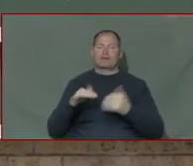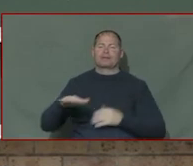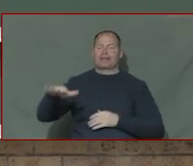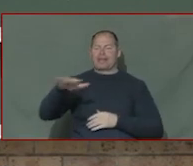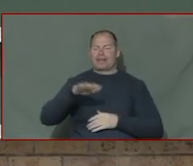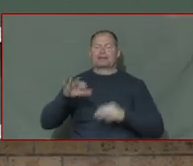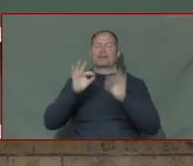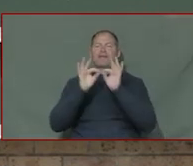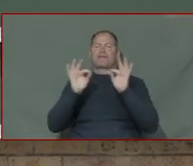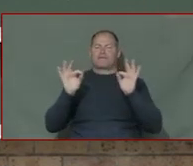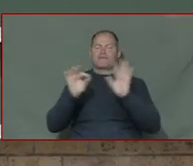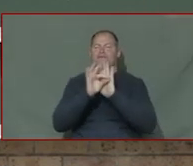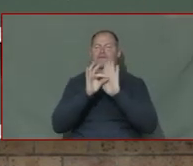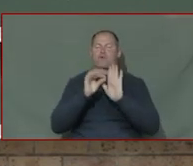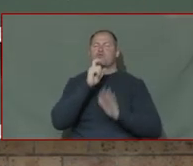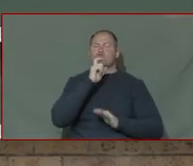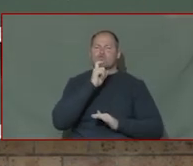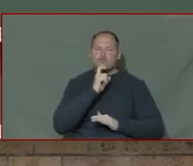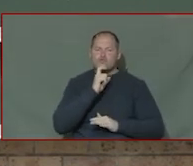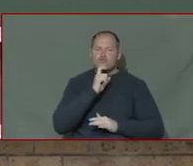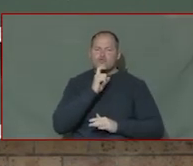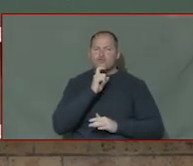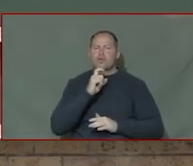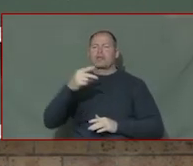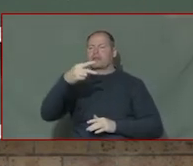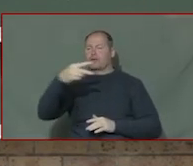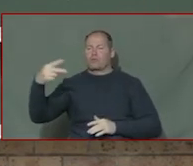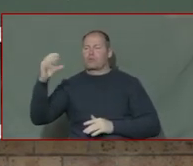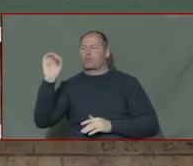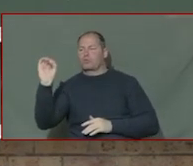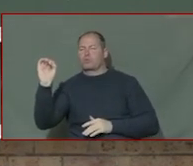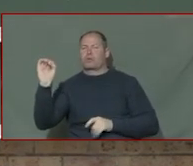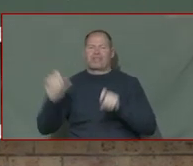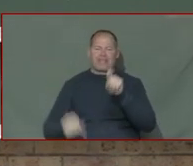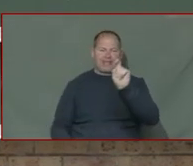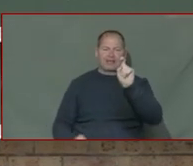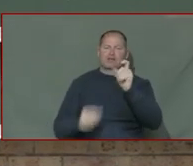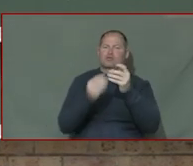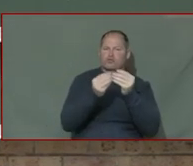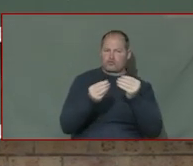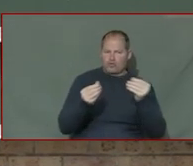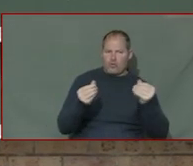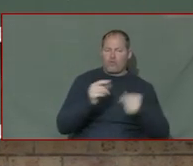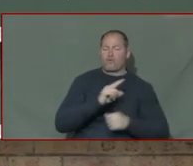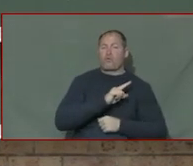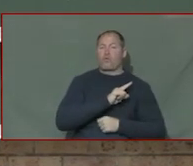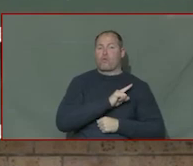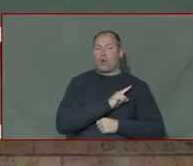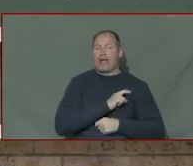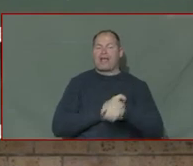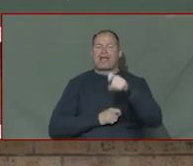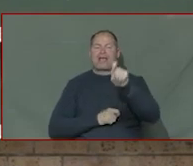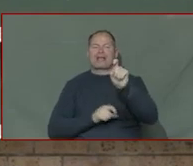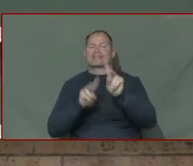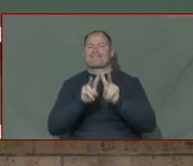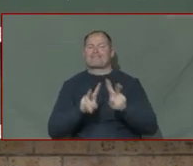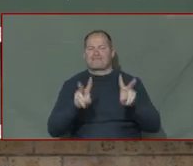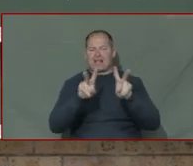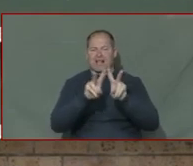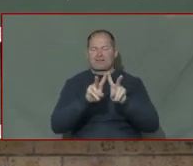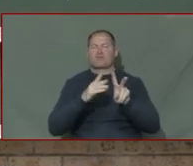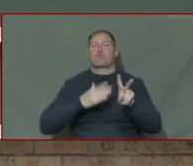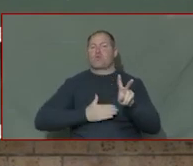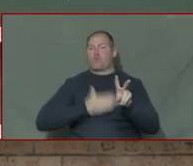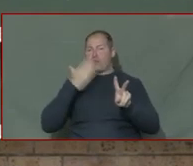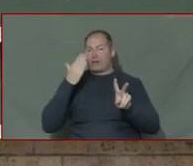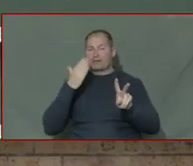correct? And we let it equal to 0 and we solve for x because they are looking for the value of x which will give you a